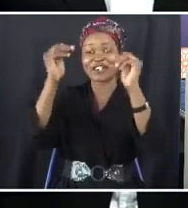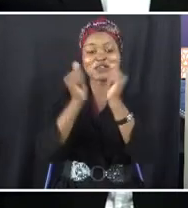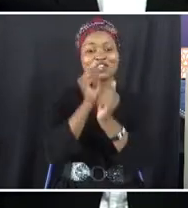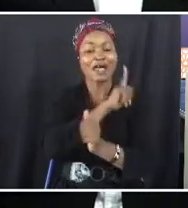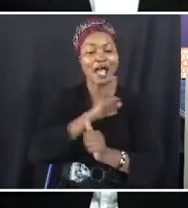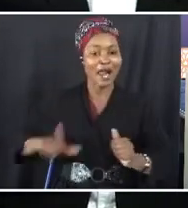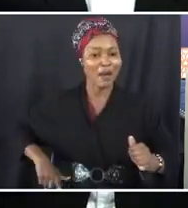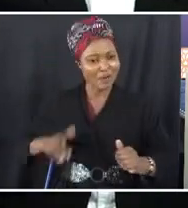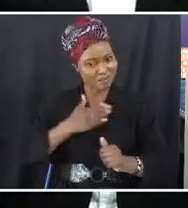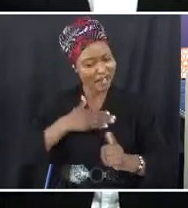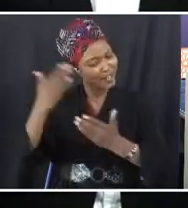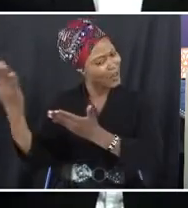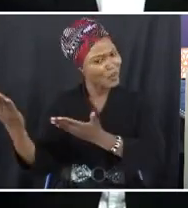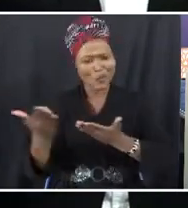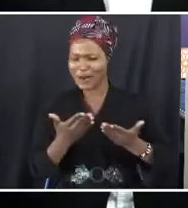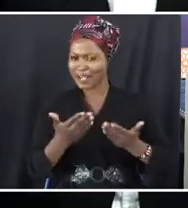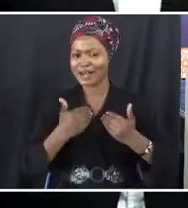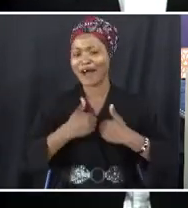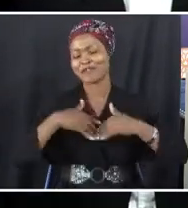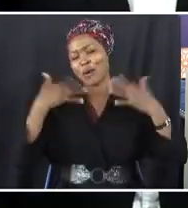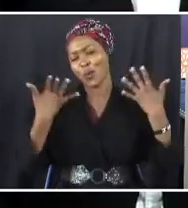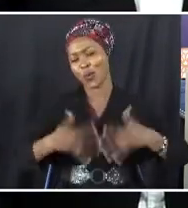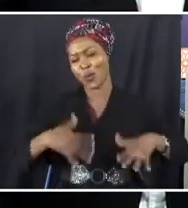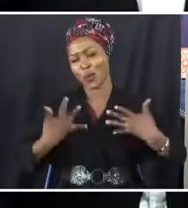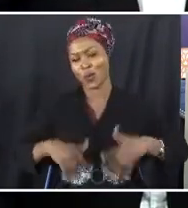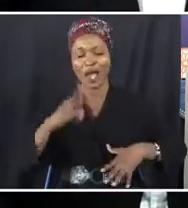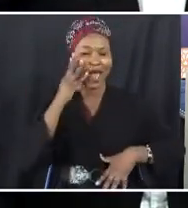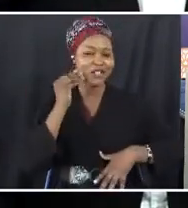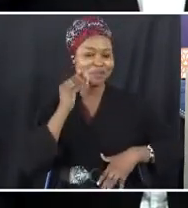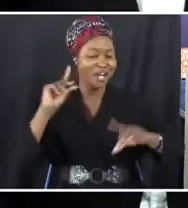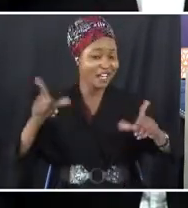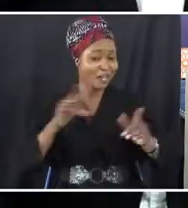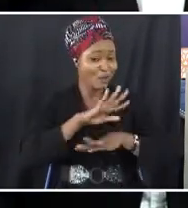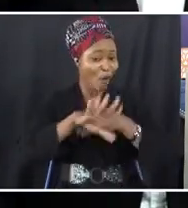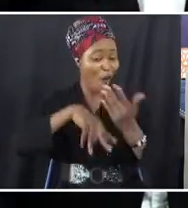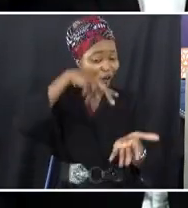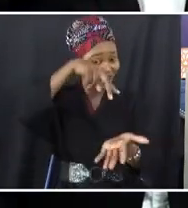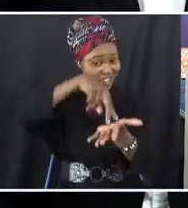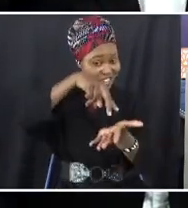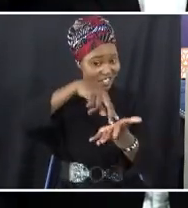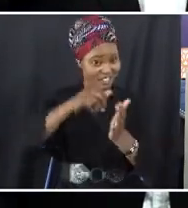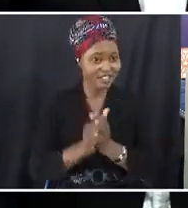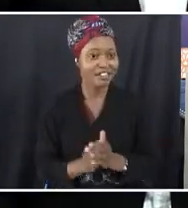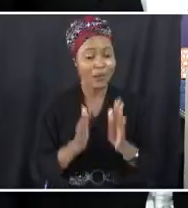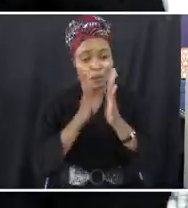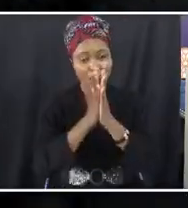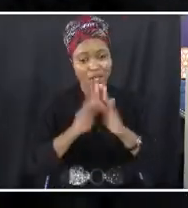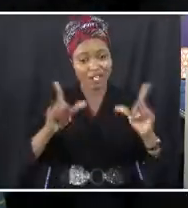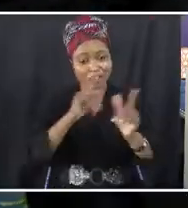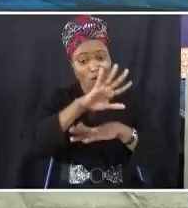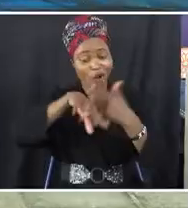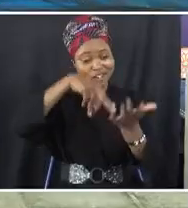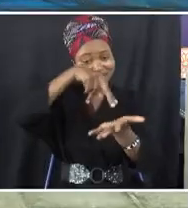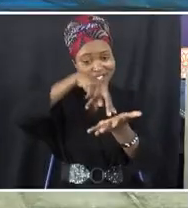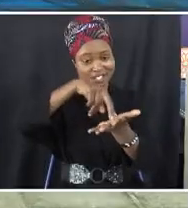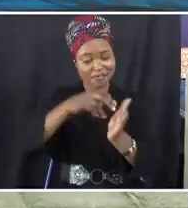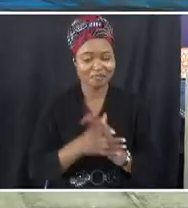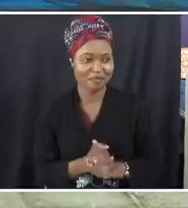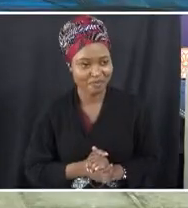Lord. Welcome and have a wonderful experience. Let us rise up as we say a prayer.